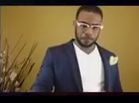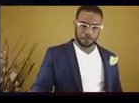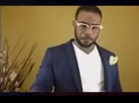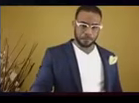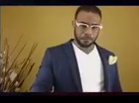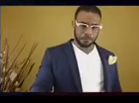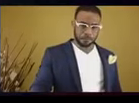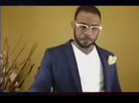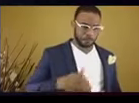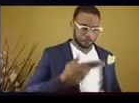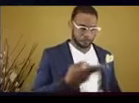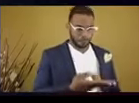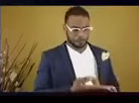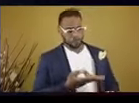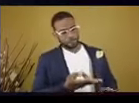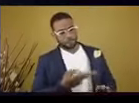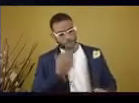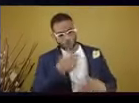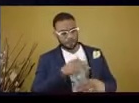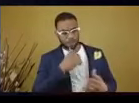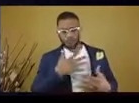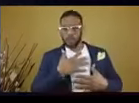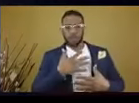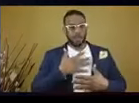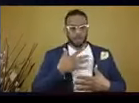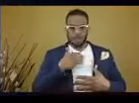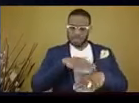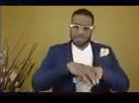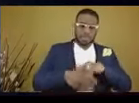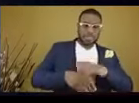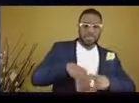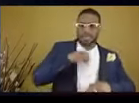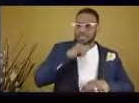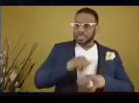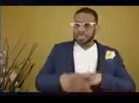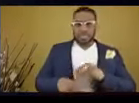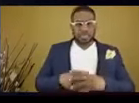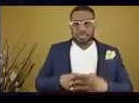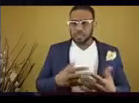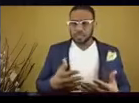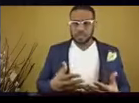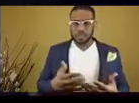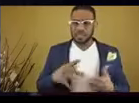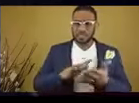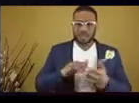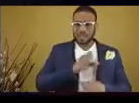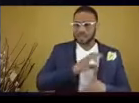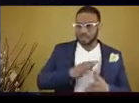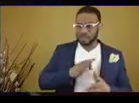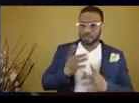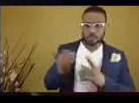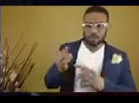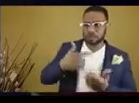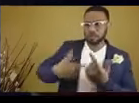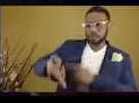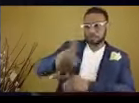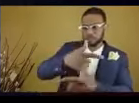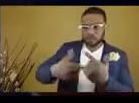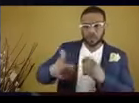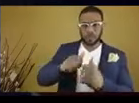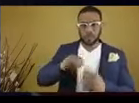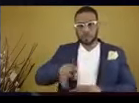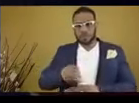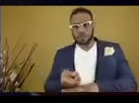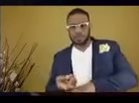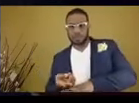breathe. He was in a lot of discomfort. The medical staff had to keep rotating him from his back to